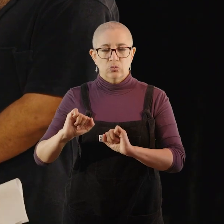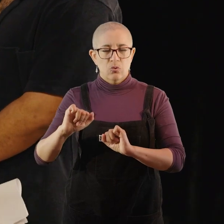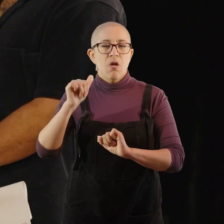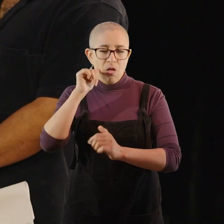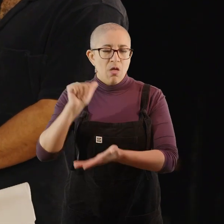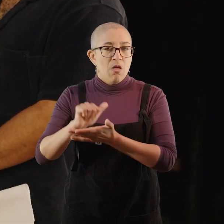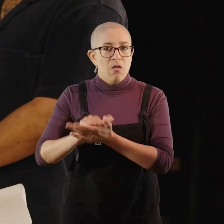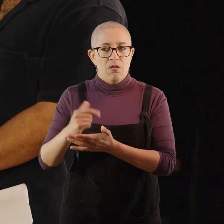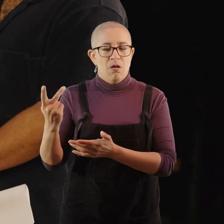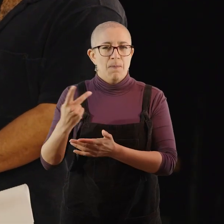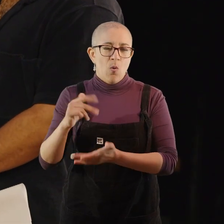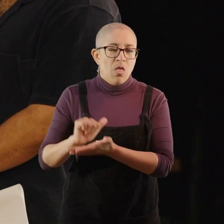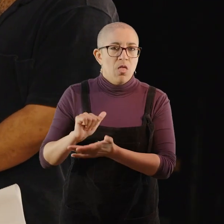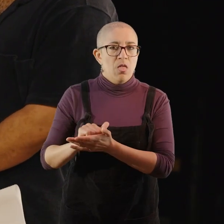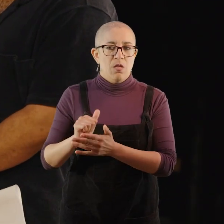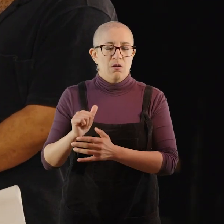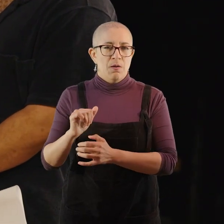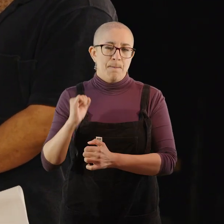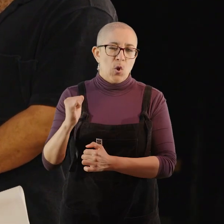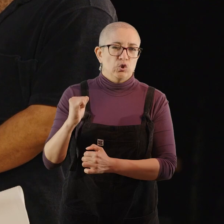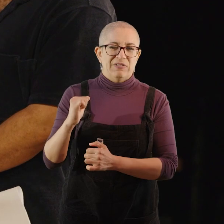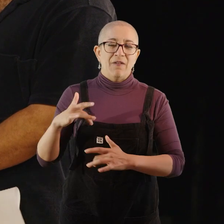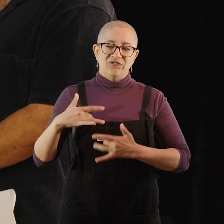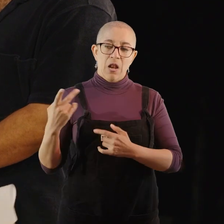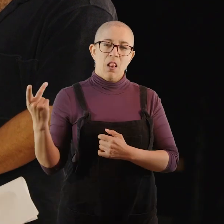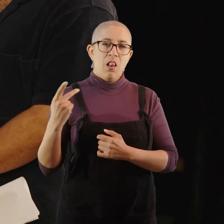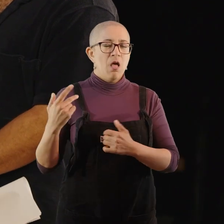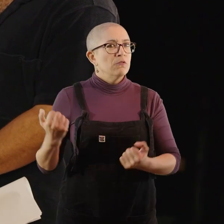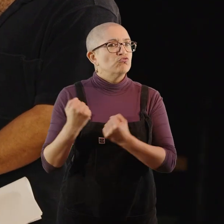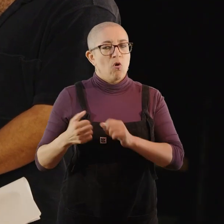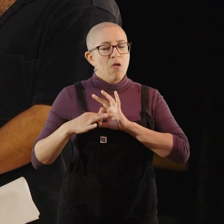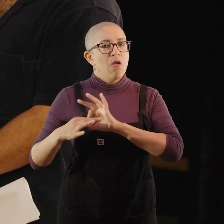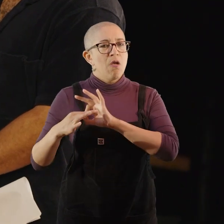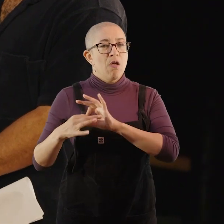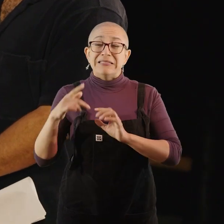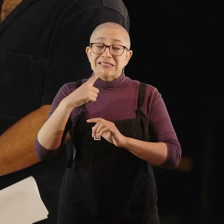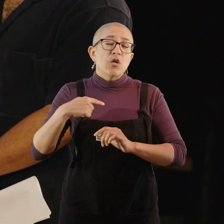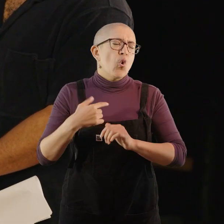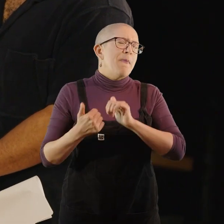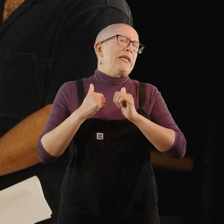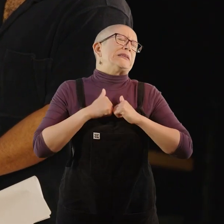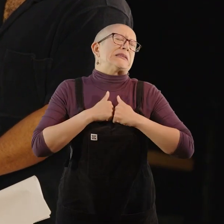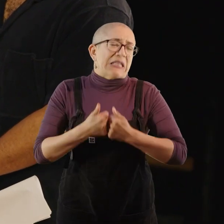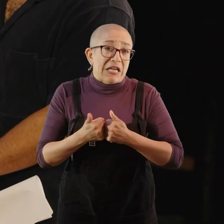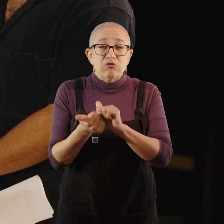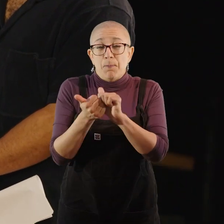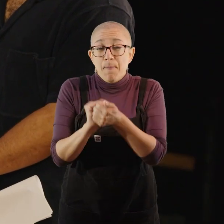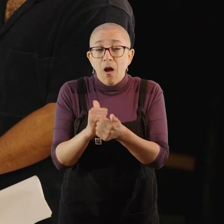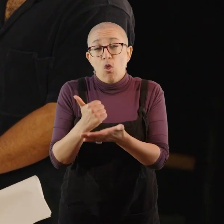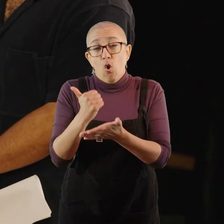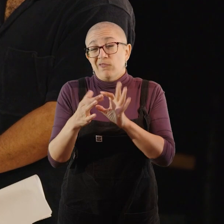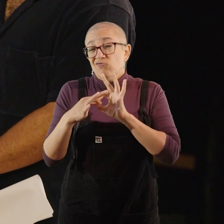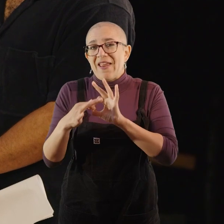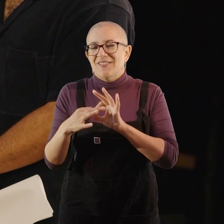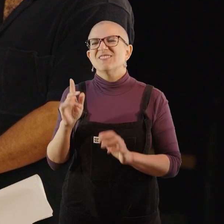me suggests that there's a shorthand between these two. There's, I think he really means it when he says, "You are my dearest partner of greatness." There is a tie here